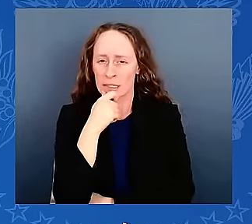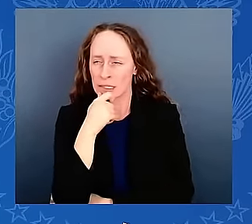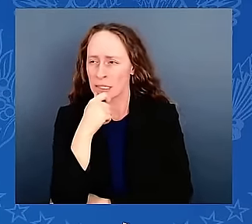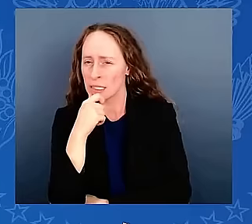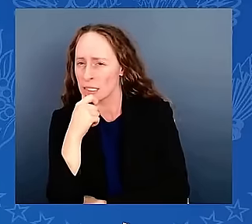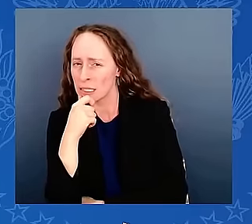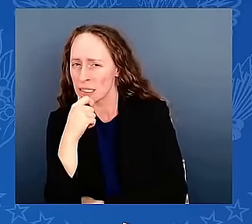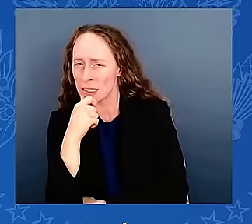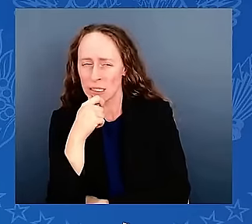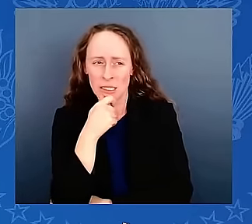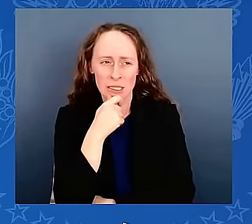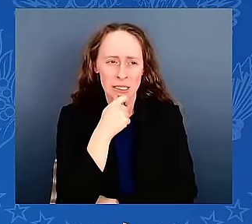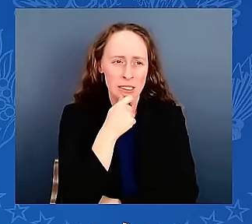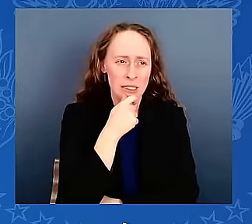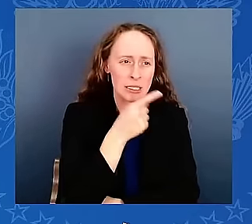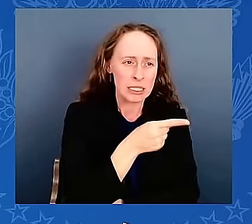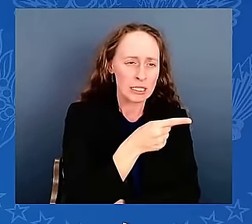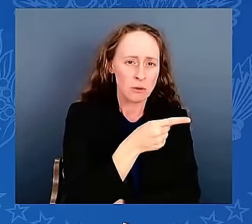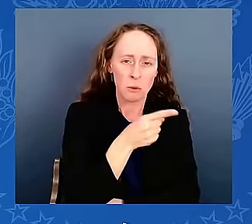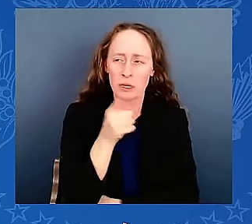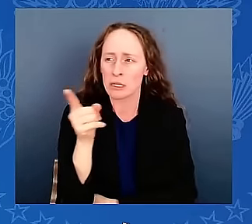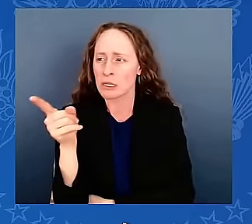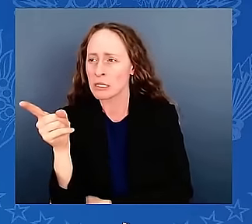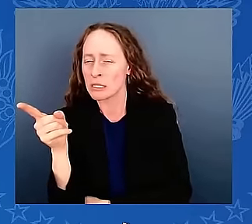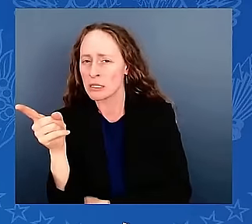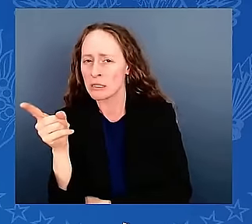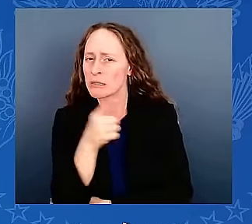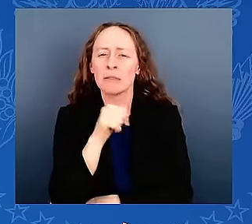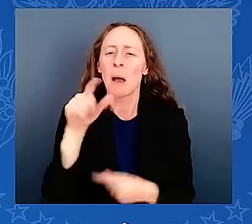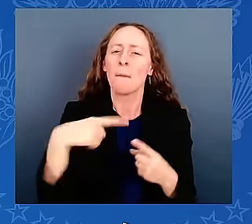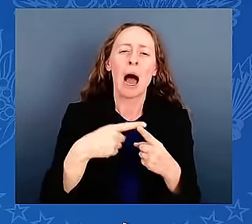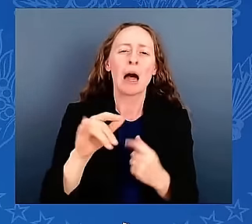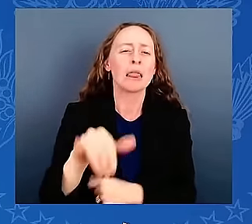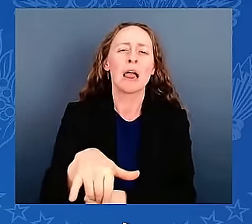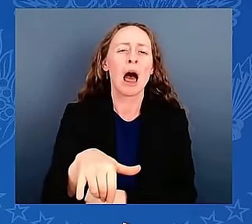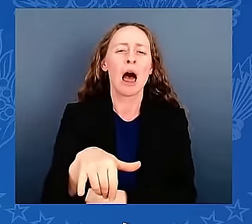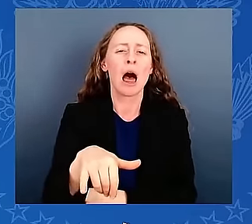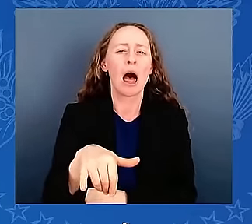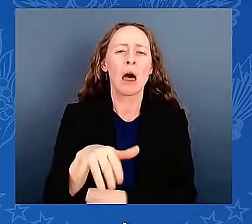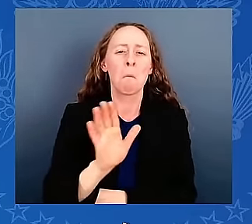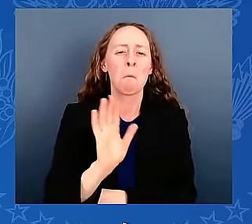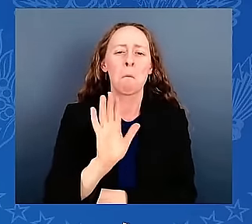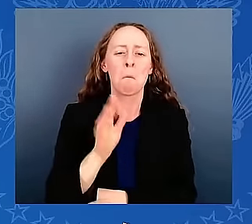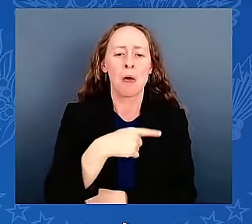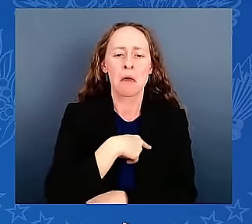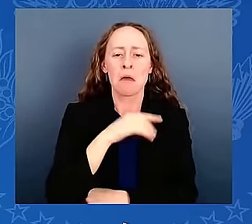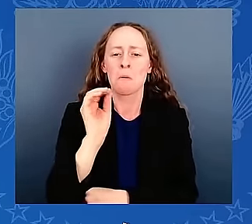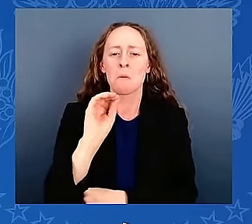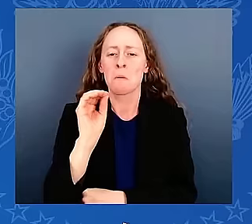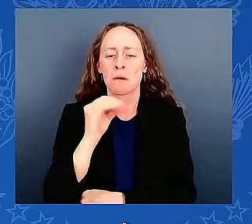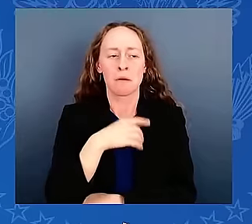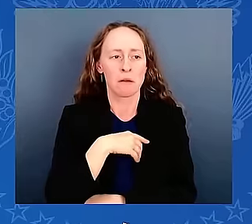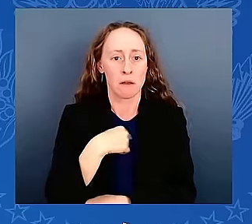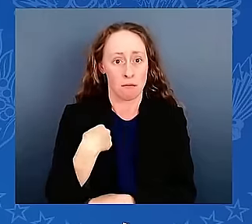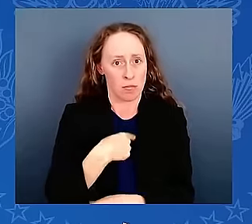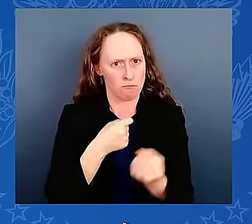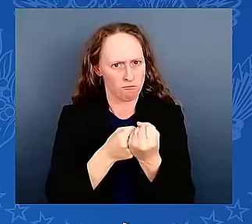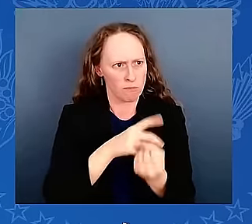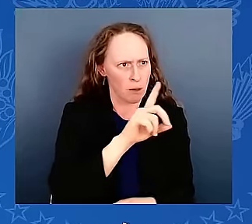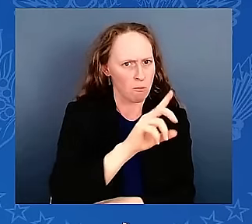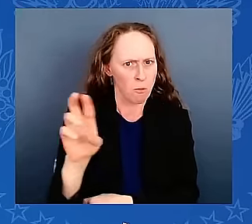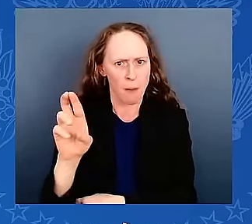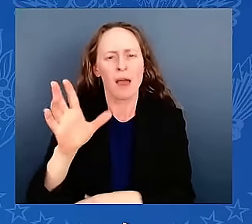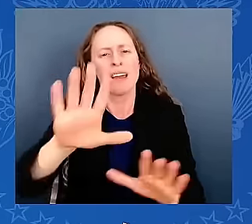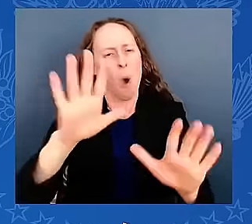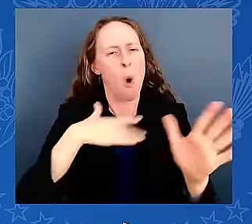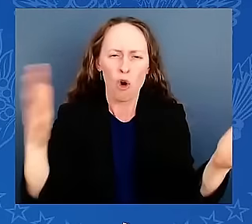party B. We are nonpartisan, but we are political as hell. And we know that this is a